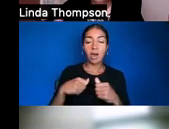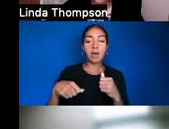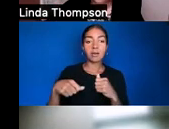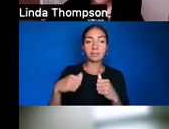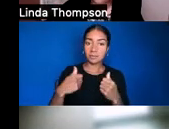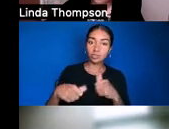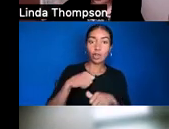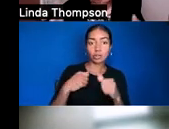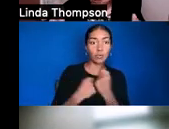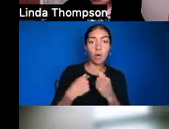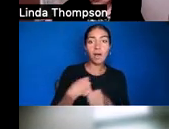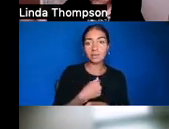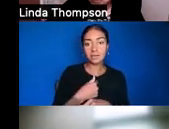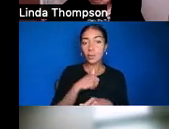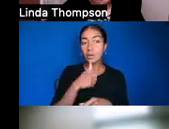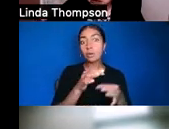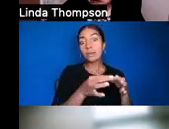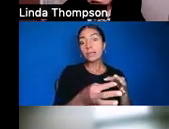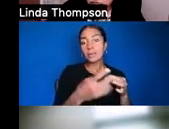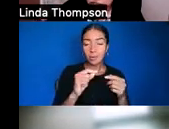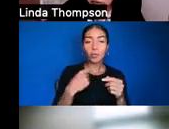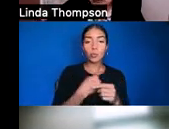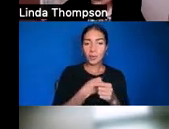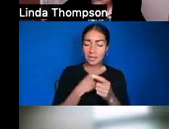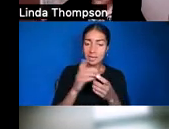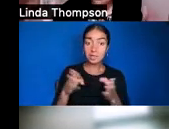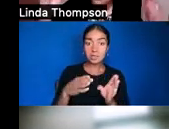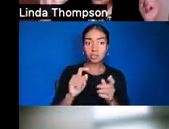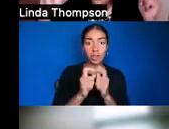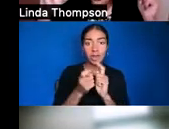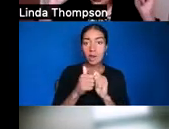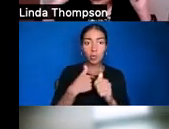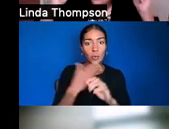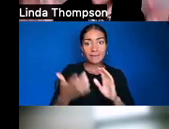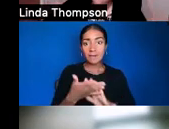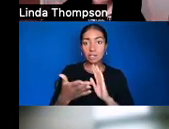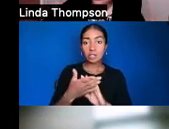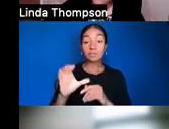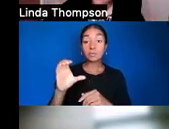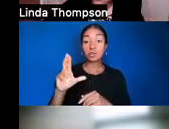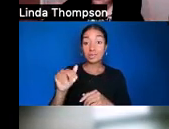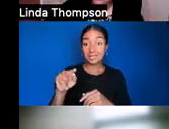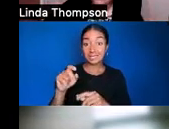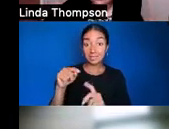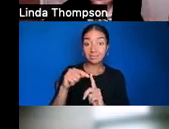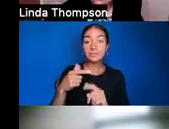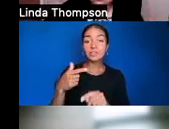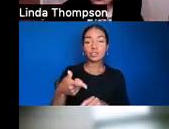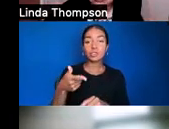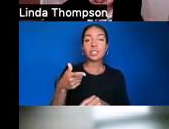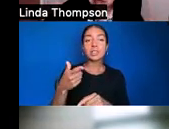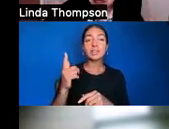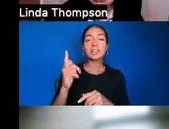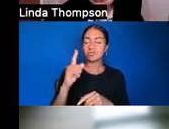we divert how we've been functioning. Christine has things down, she sets us up